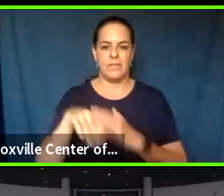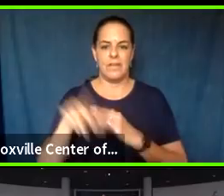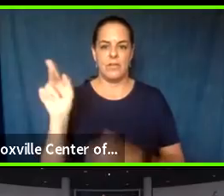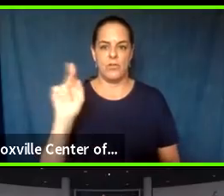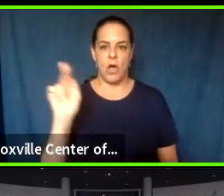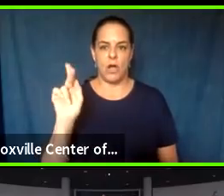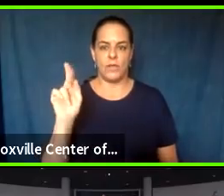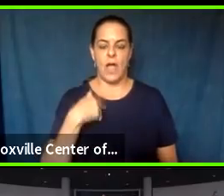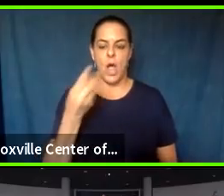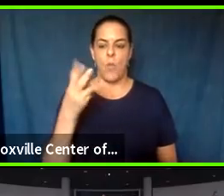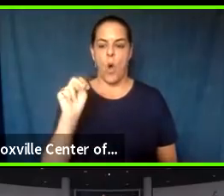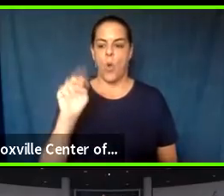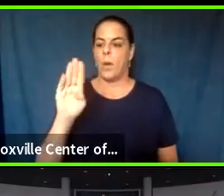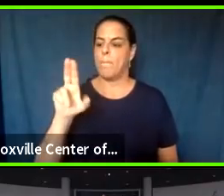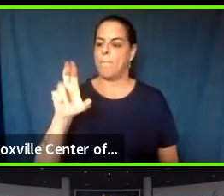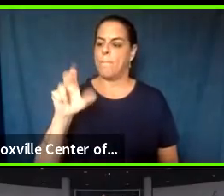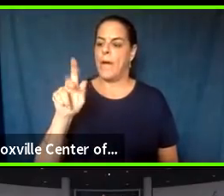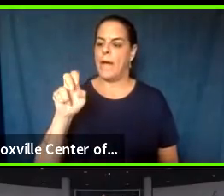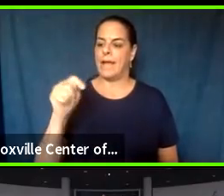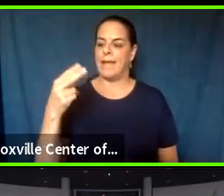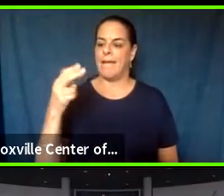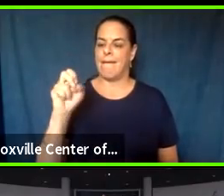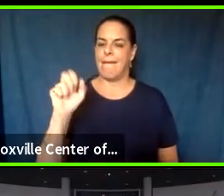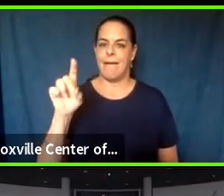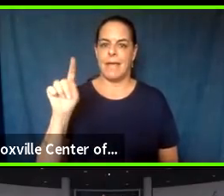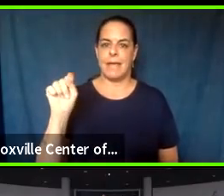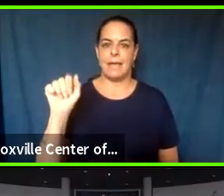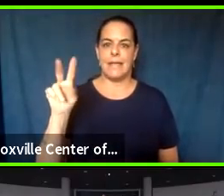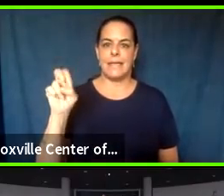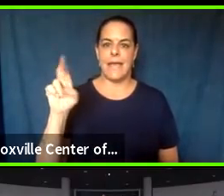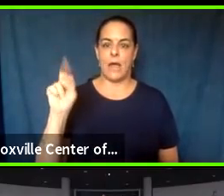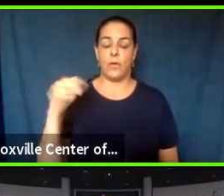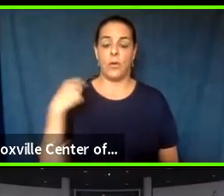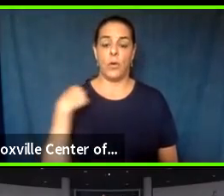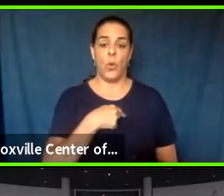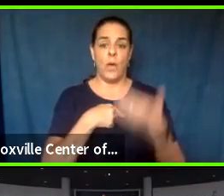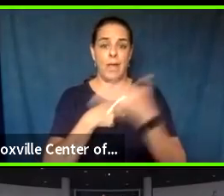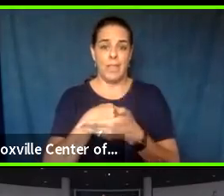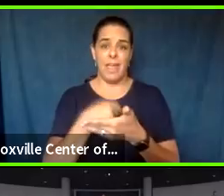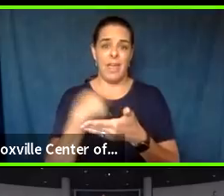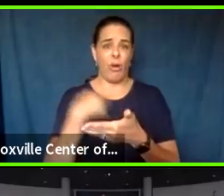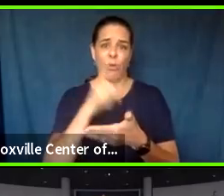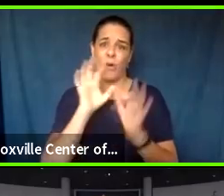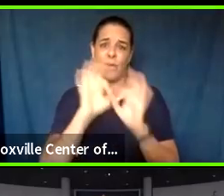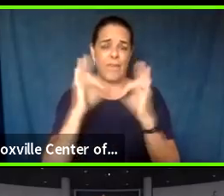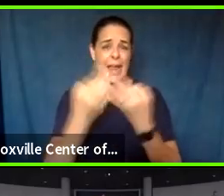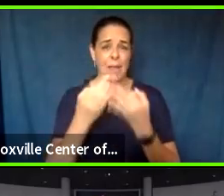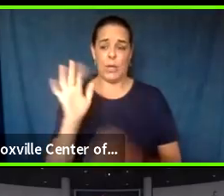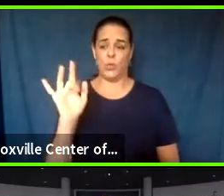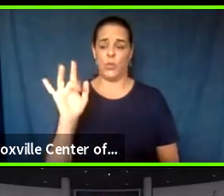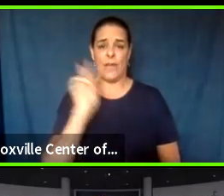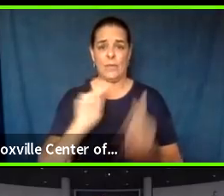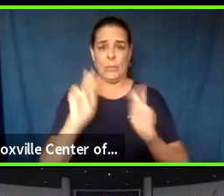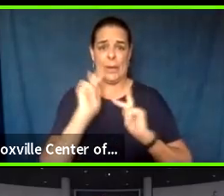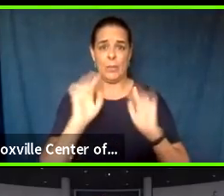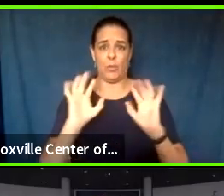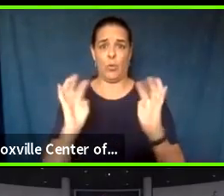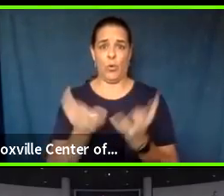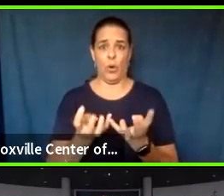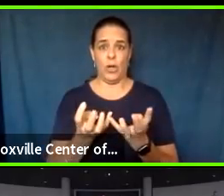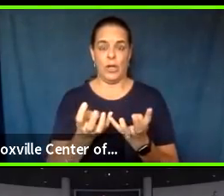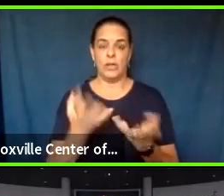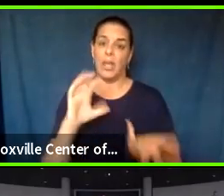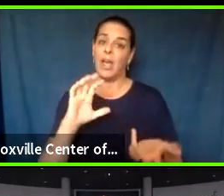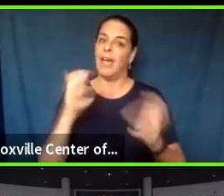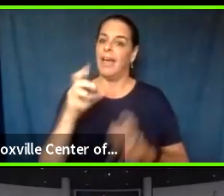Knoxville. I'm the owner of Buckethead Tavern. We at Buckethead Tavern are a family of 25, a dysfunctional